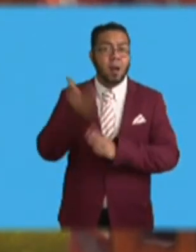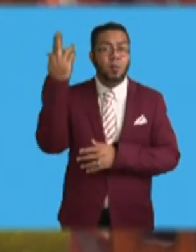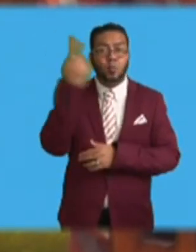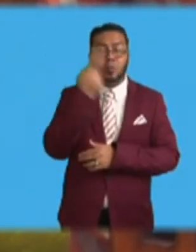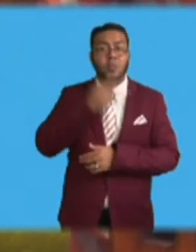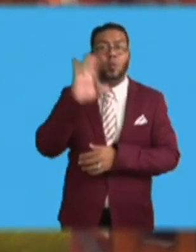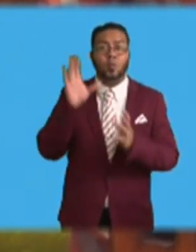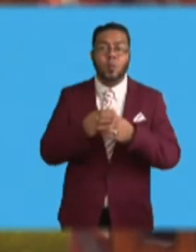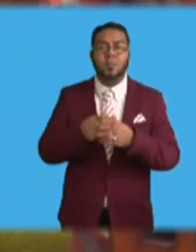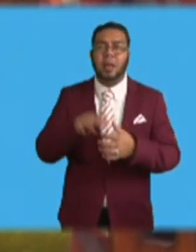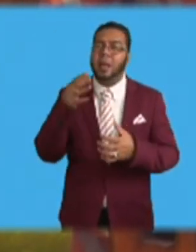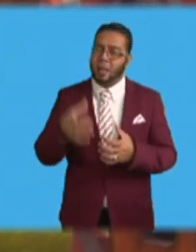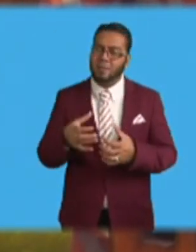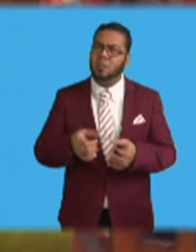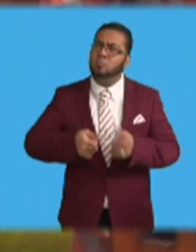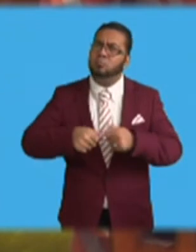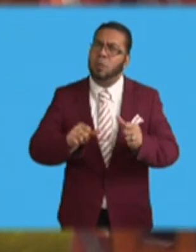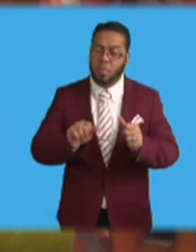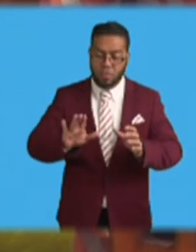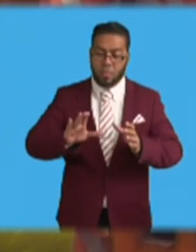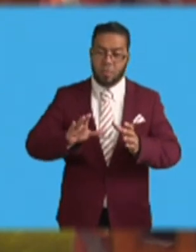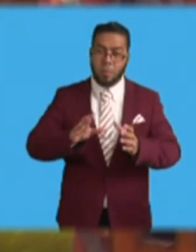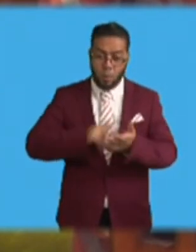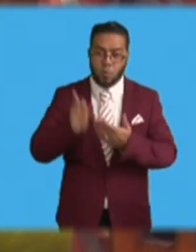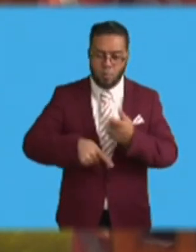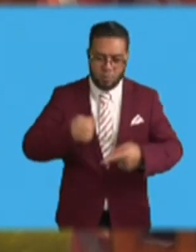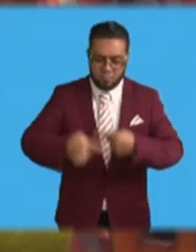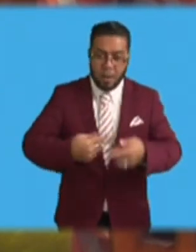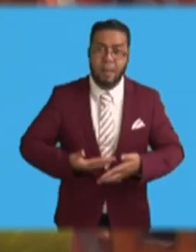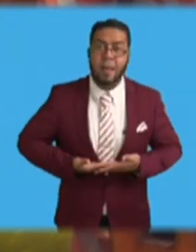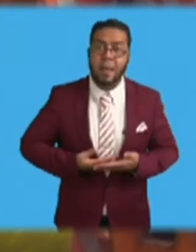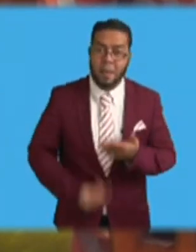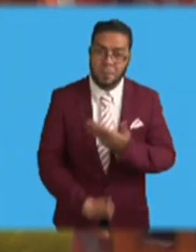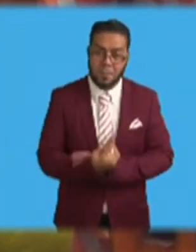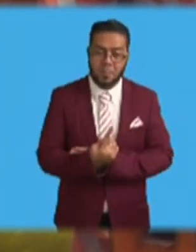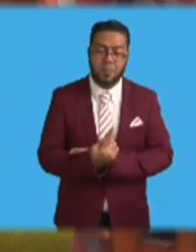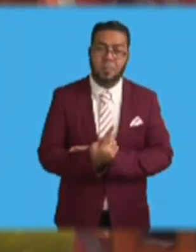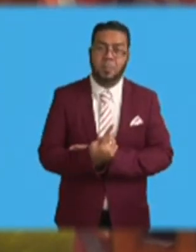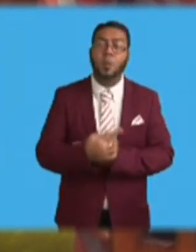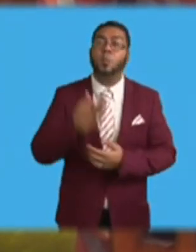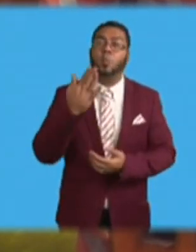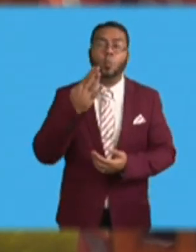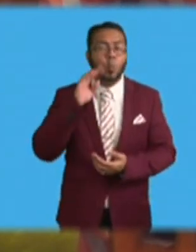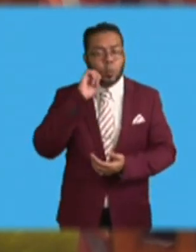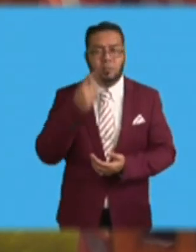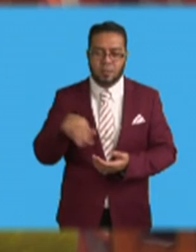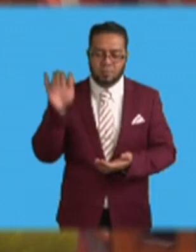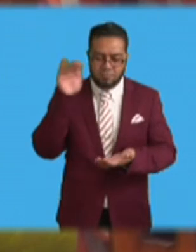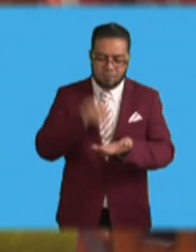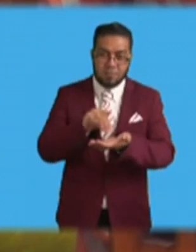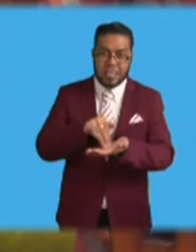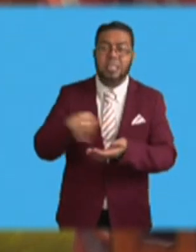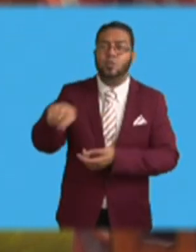and operational effectiveness, the campaign will roll out. Campaign rollout will start with intensive efforts in the Central Division